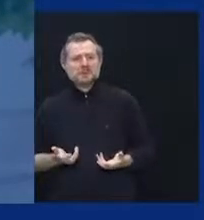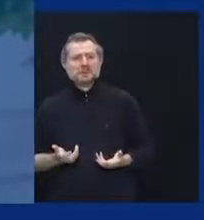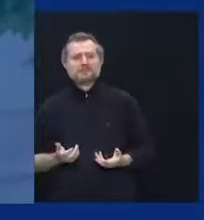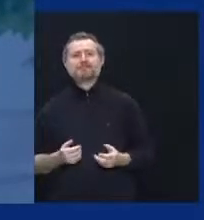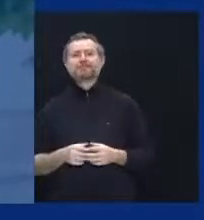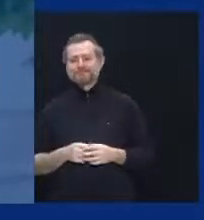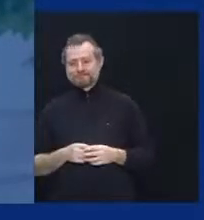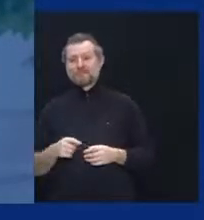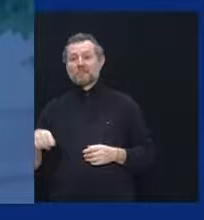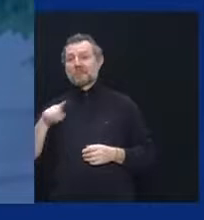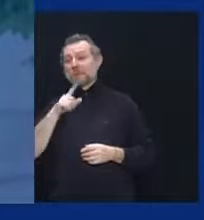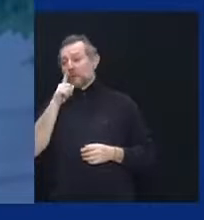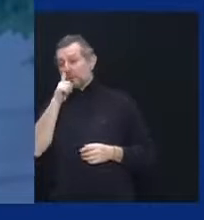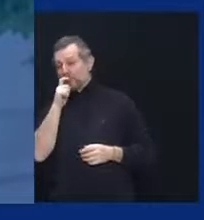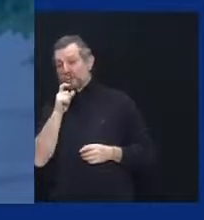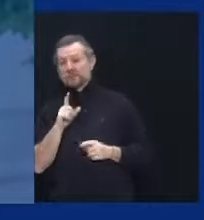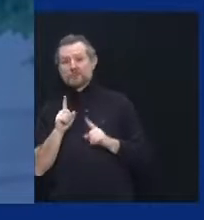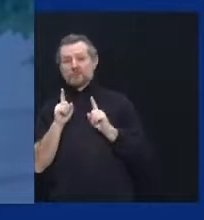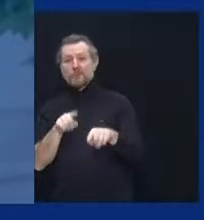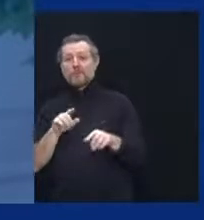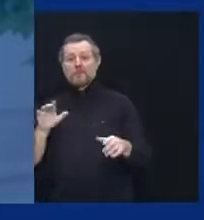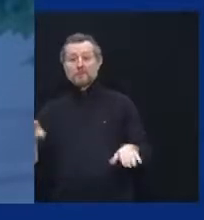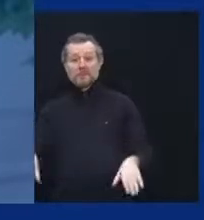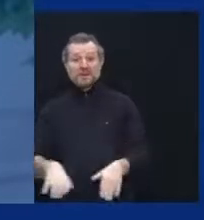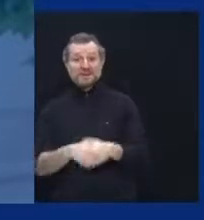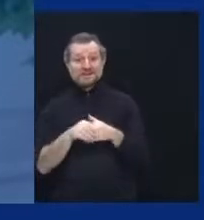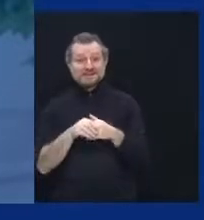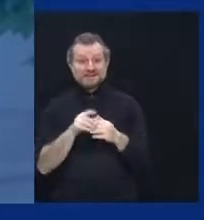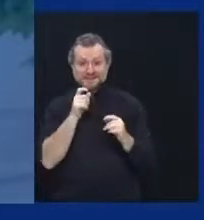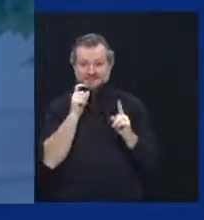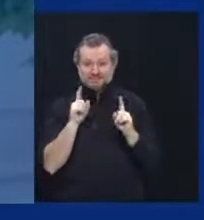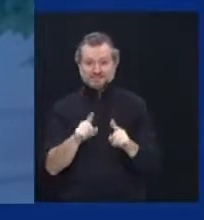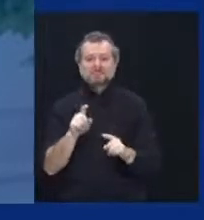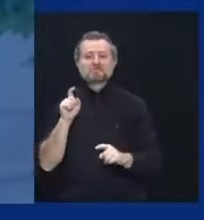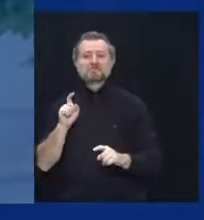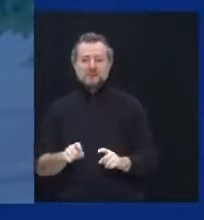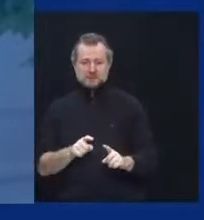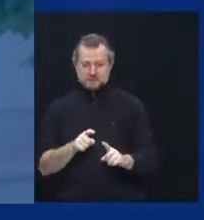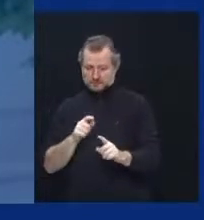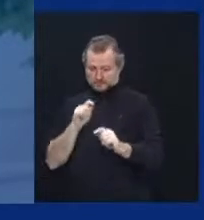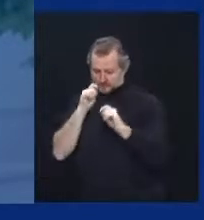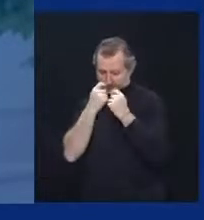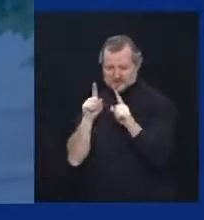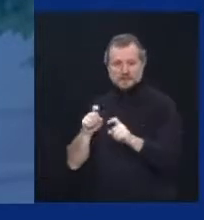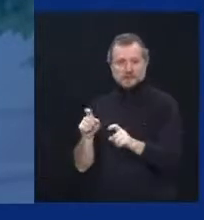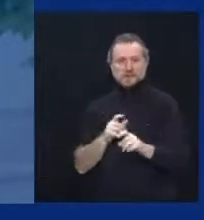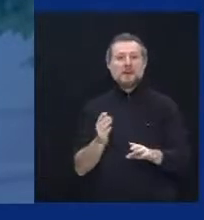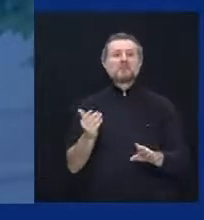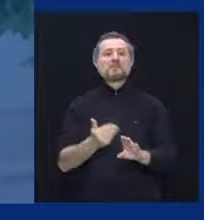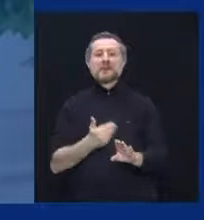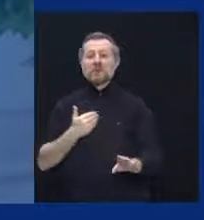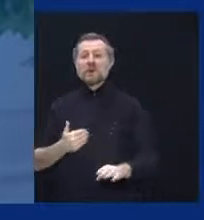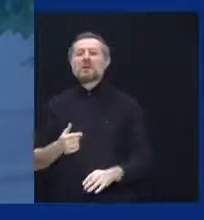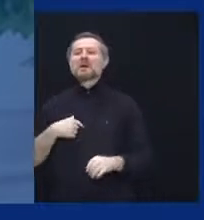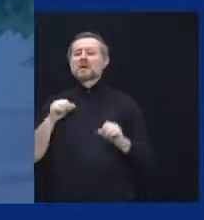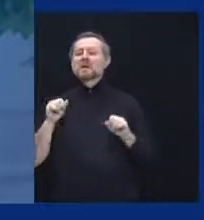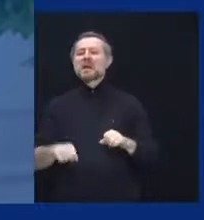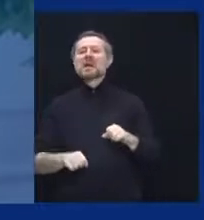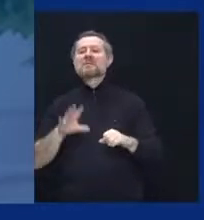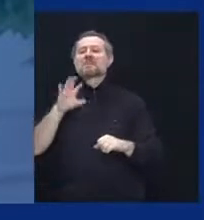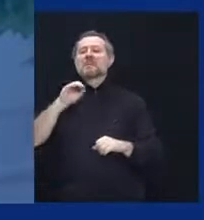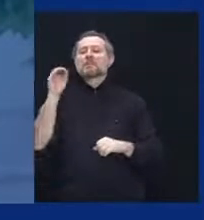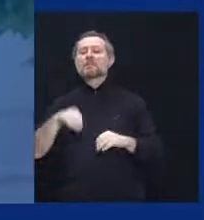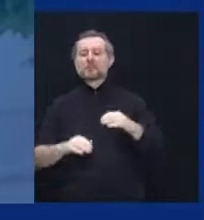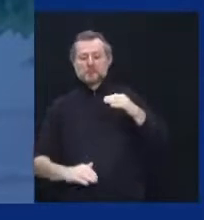All patrons who attend the event will be tested. You can have 50% capacity of the venue, up